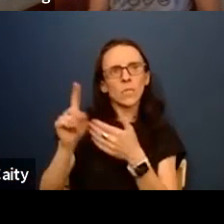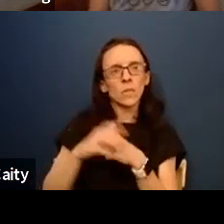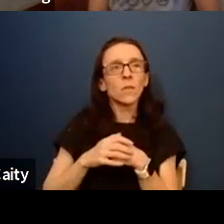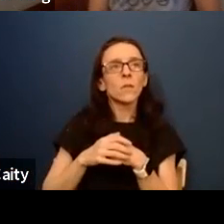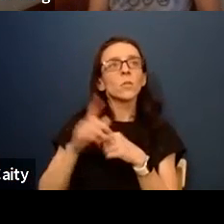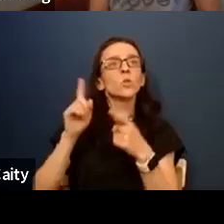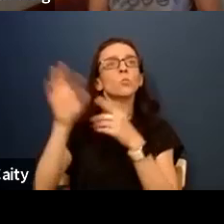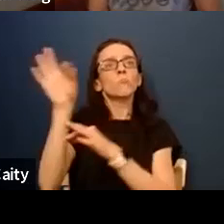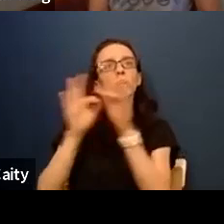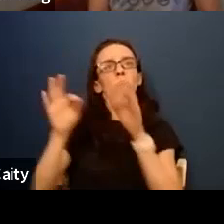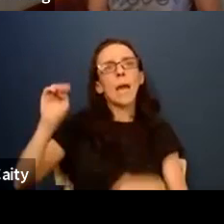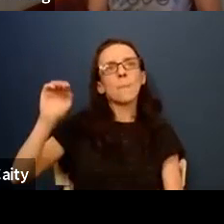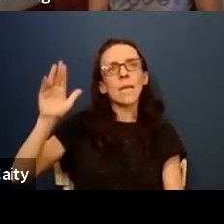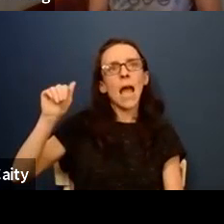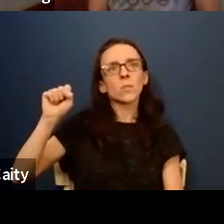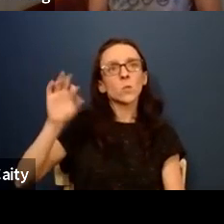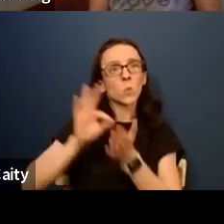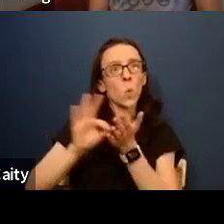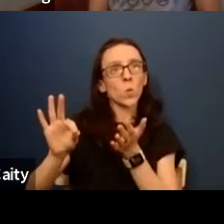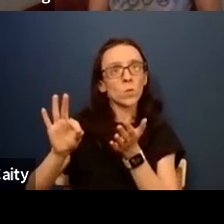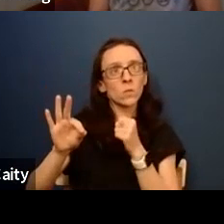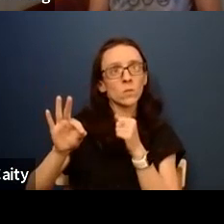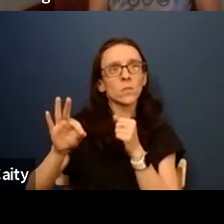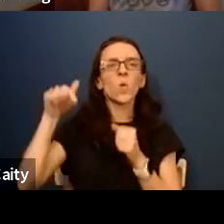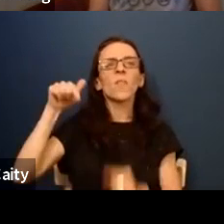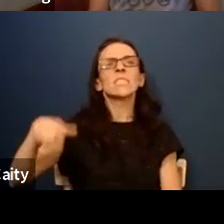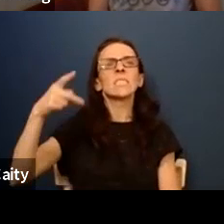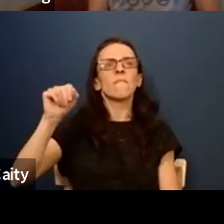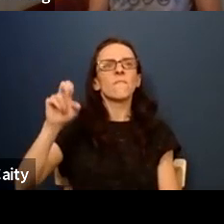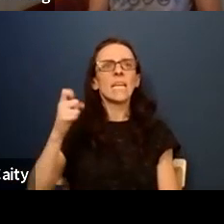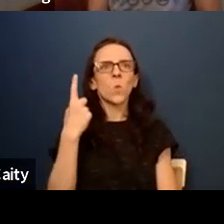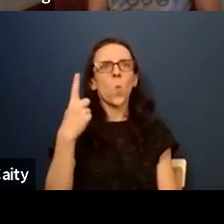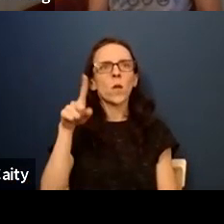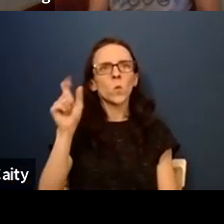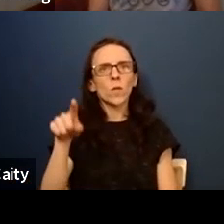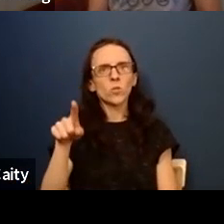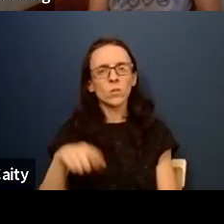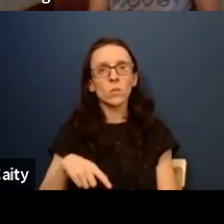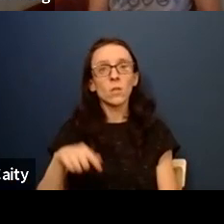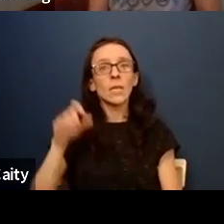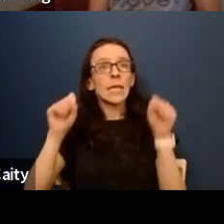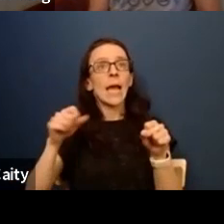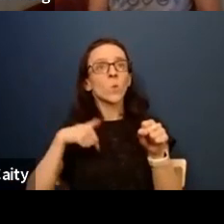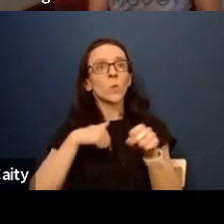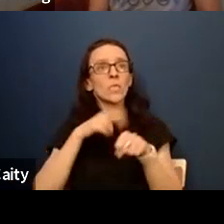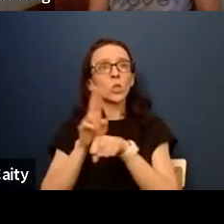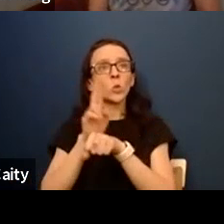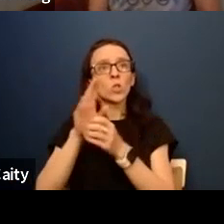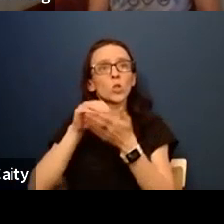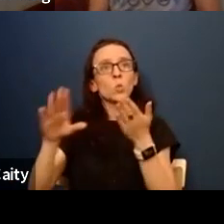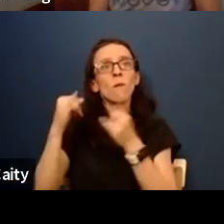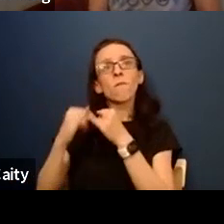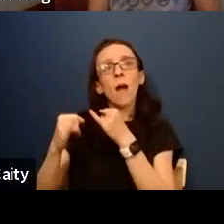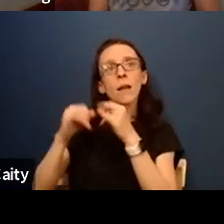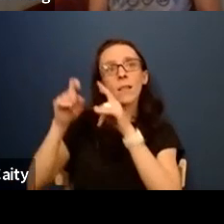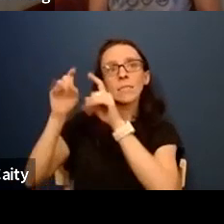MCAS scores, so this is a phase 1 question. Are we able to use students' final